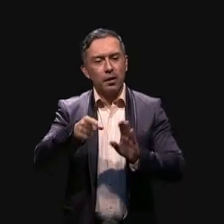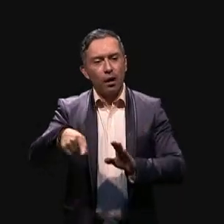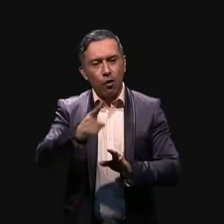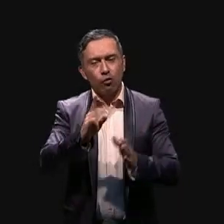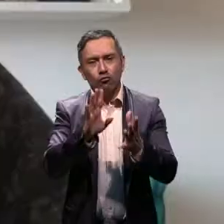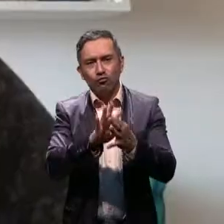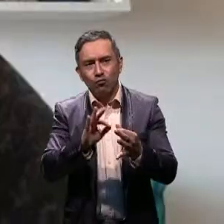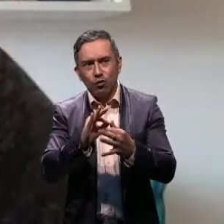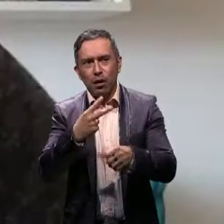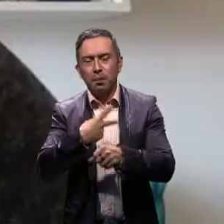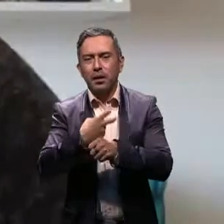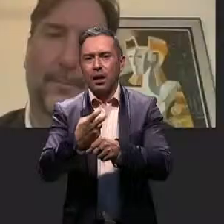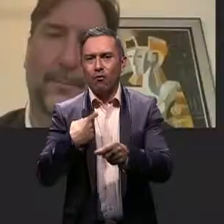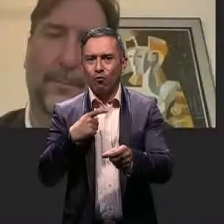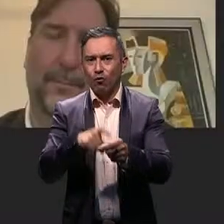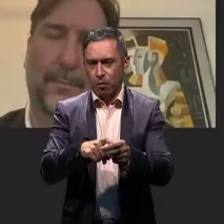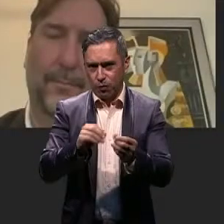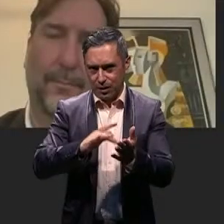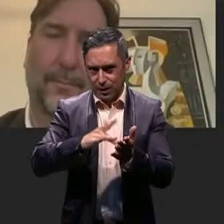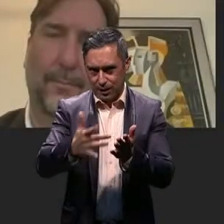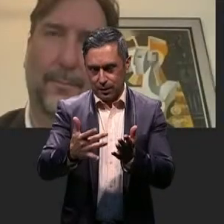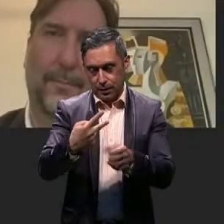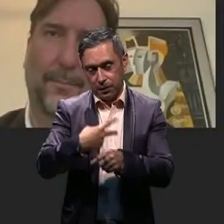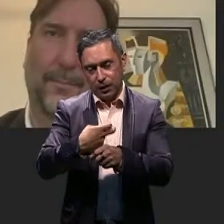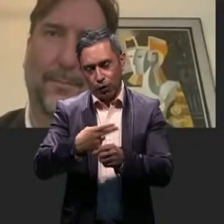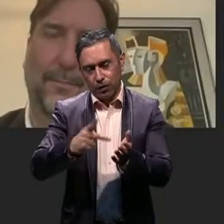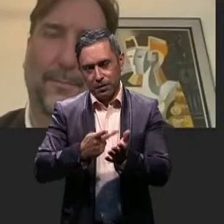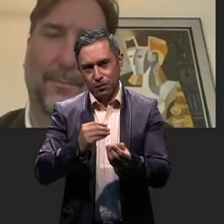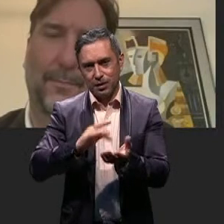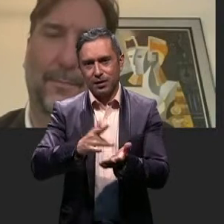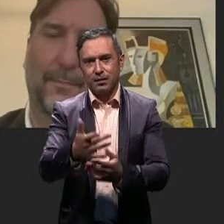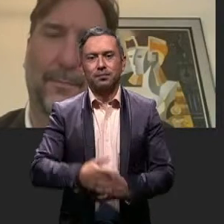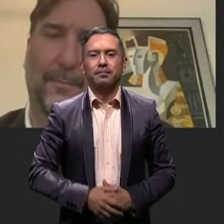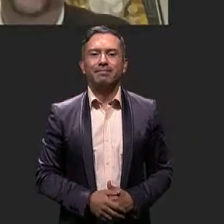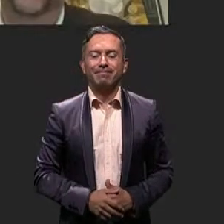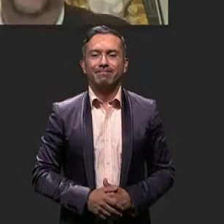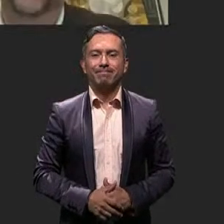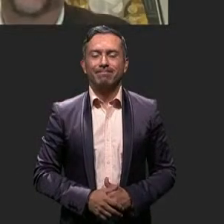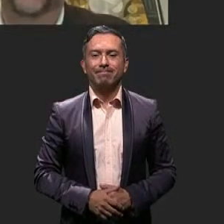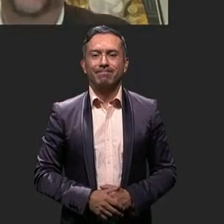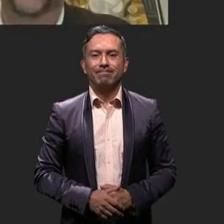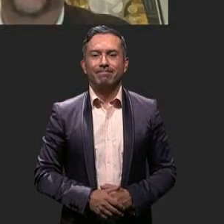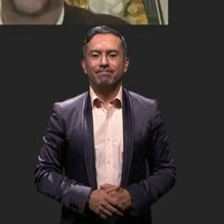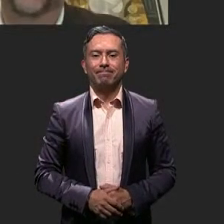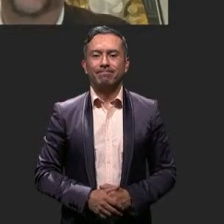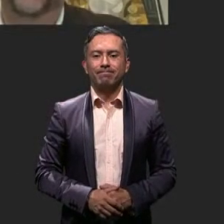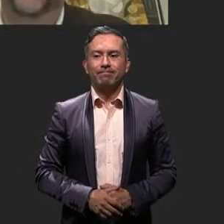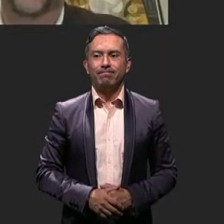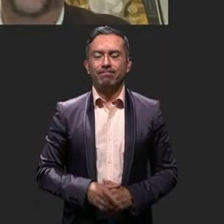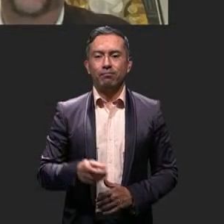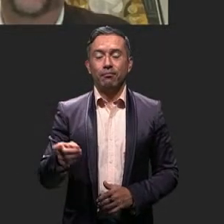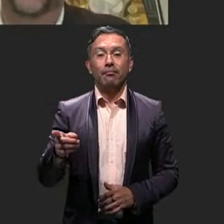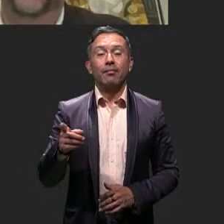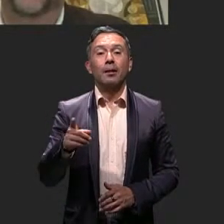Gracias, Tami. Los votantes tenemos el poder aún. Thank you, Tammy. Yes, voters still have the power and we have to use this